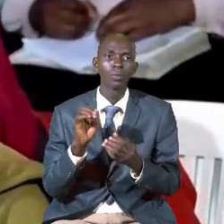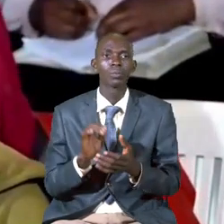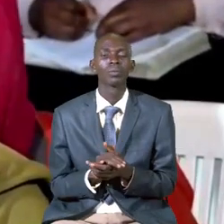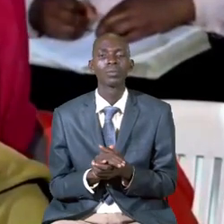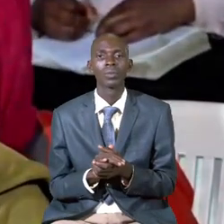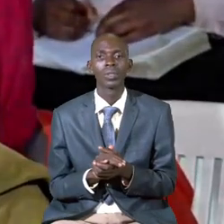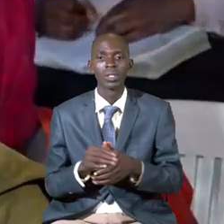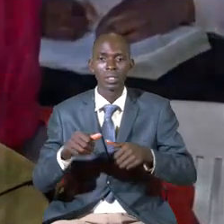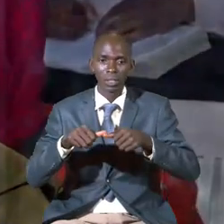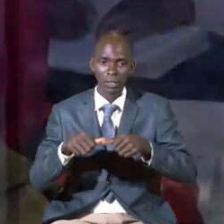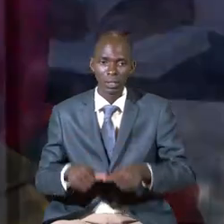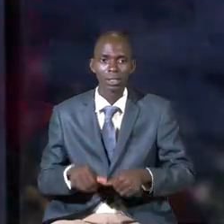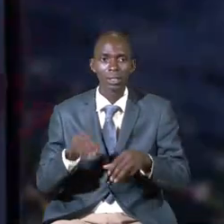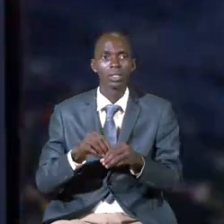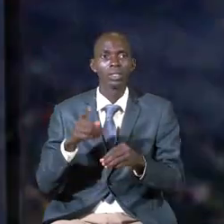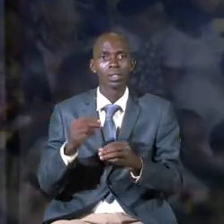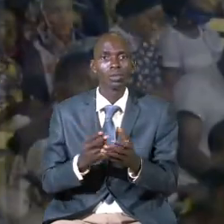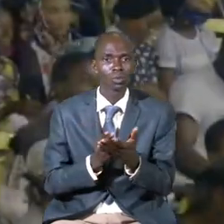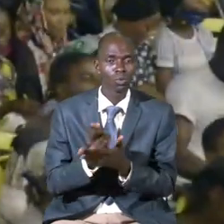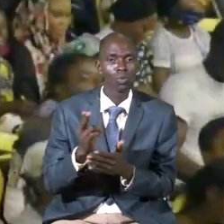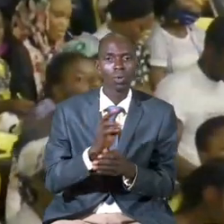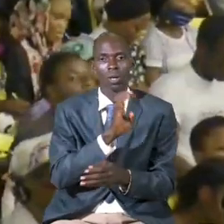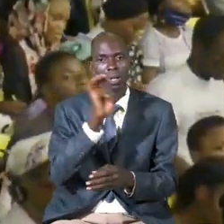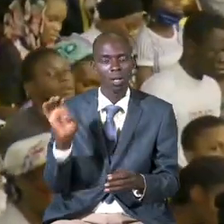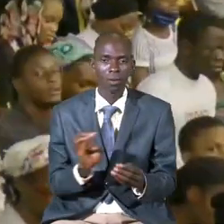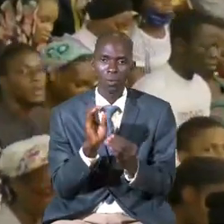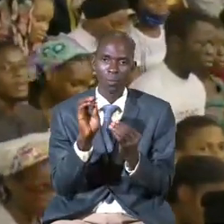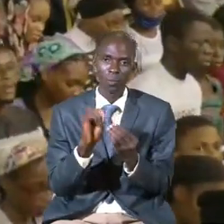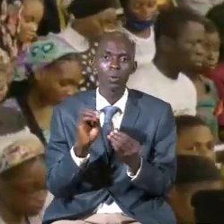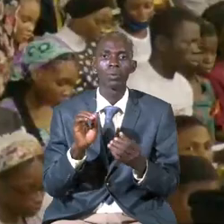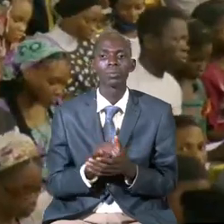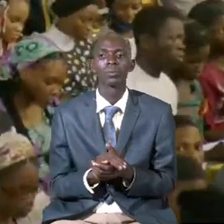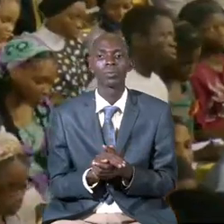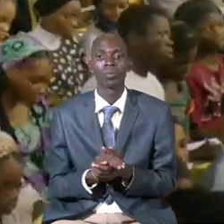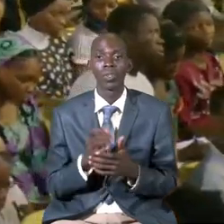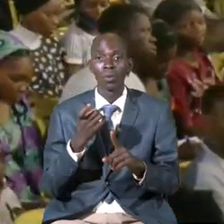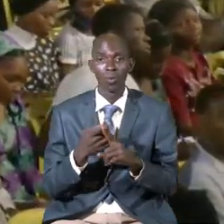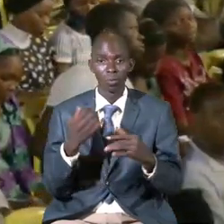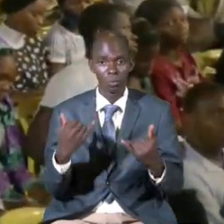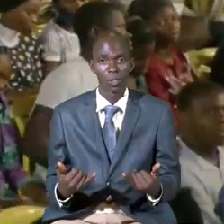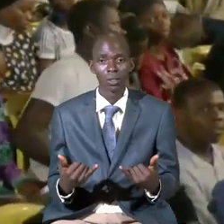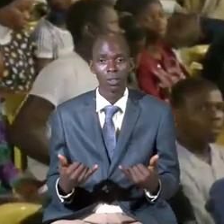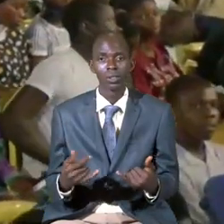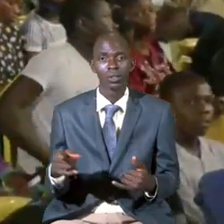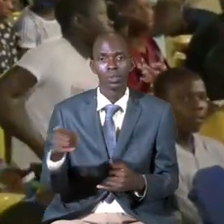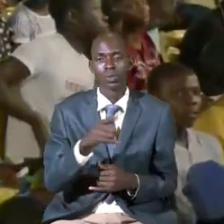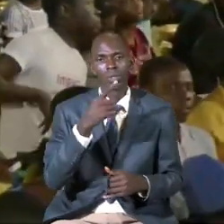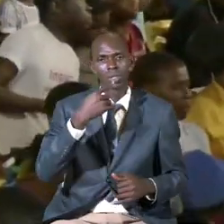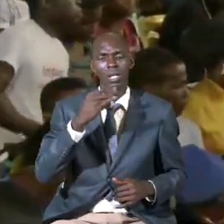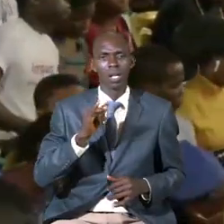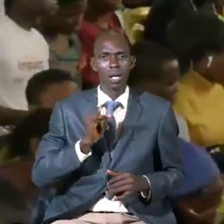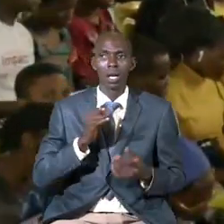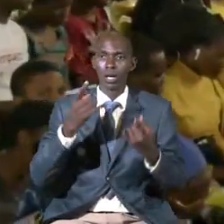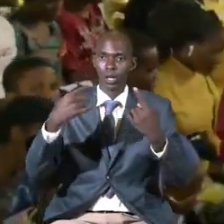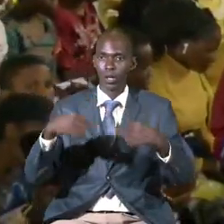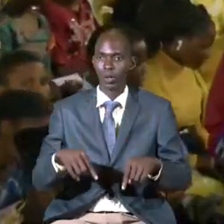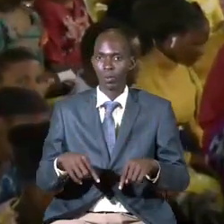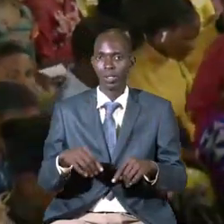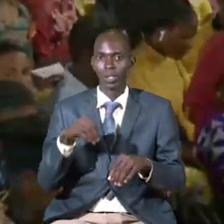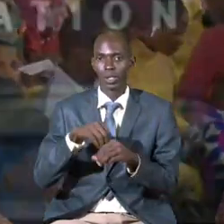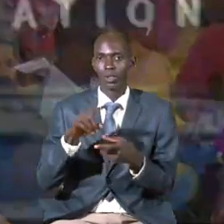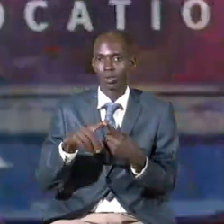dwell in the truth evermore from today you see i come into the